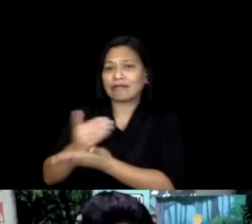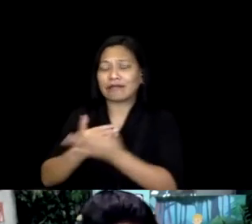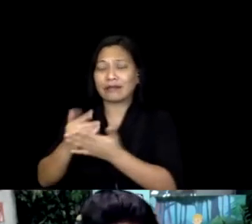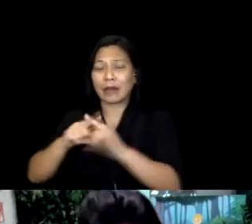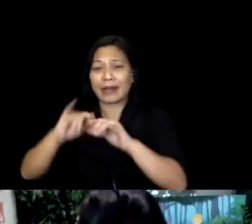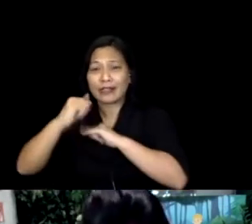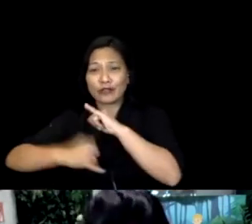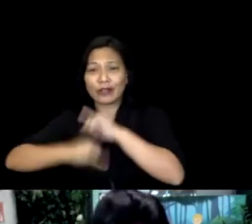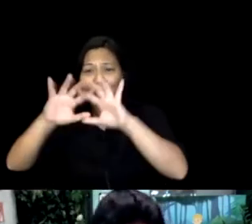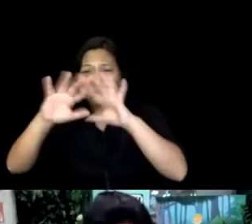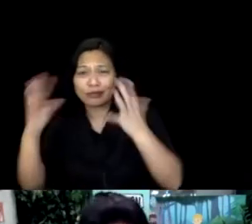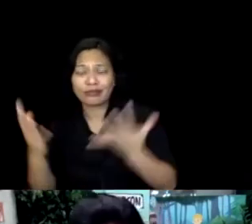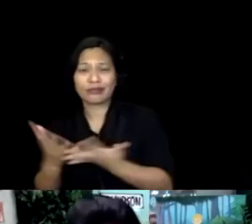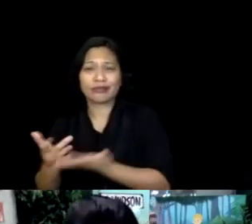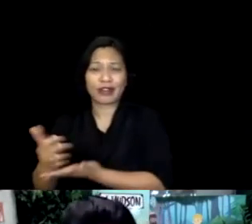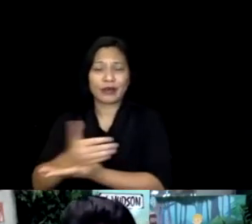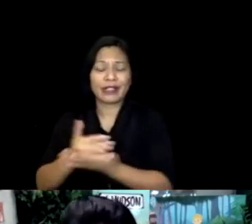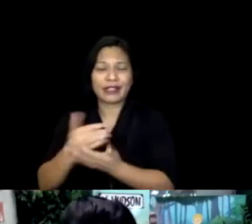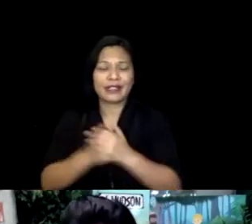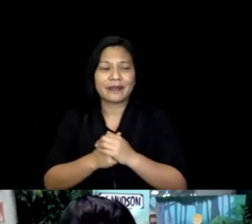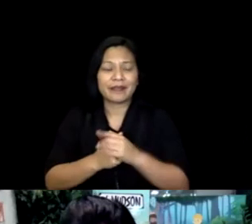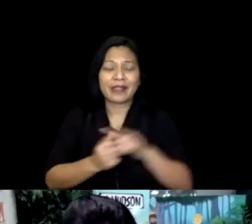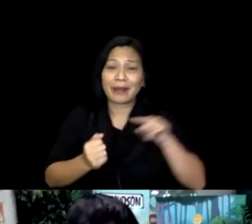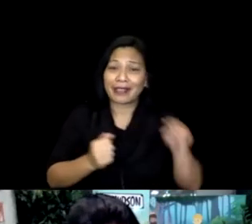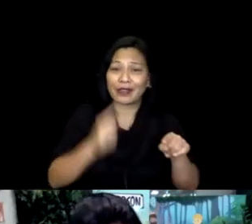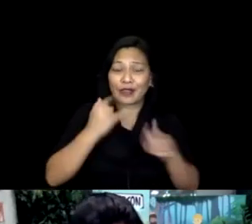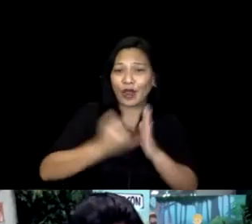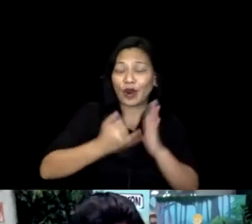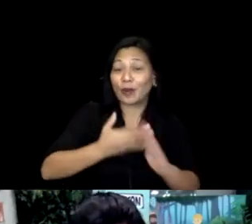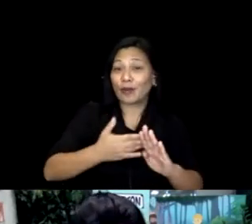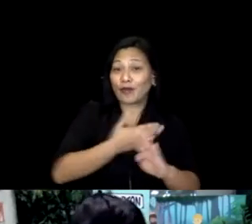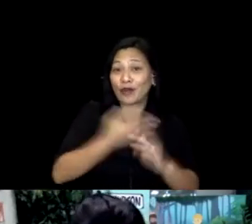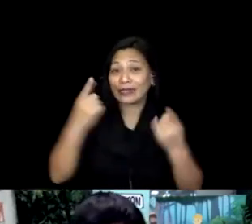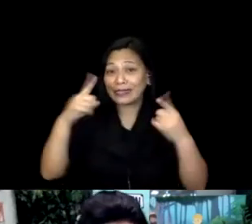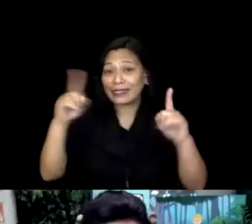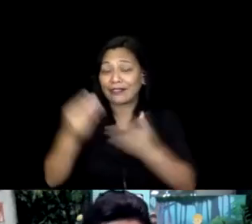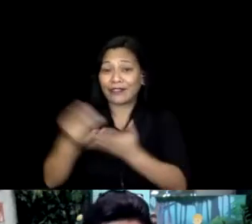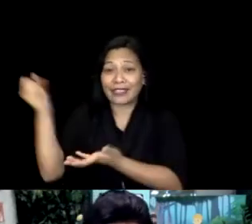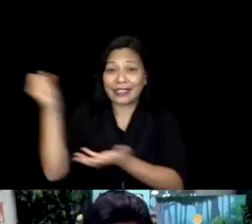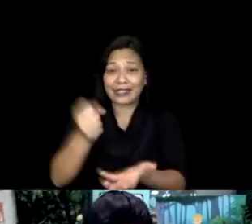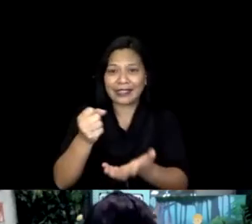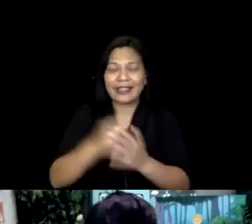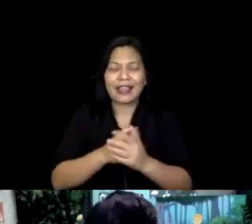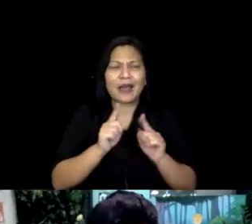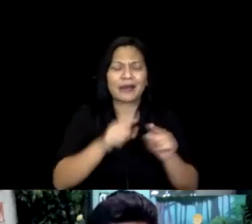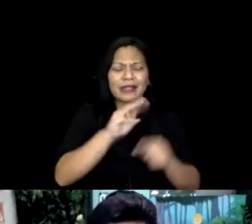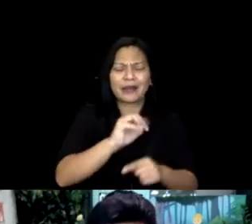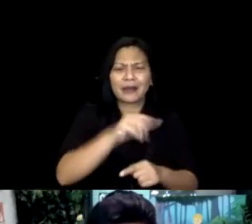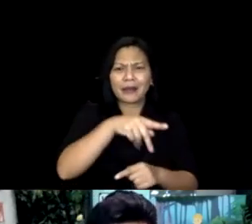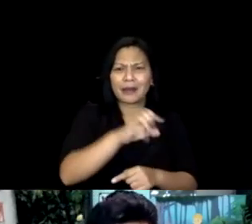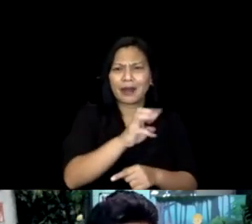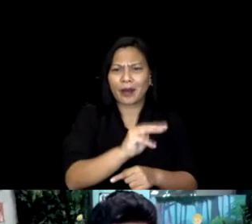in the art, I remember before we had any funding to develop it, I was at MIPCOM and the